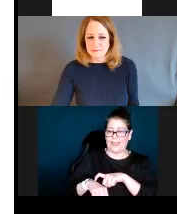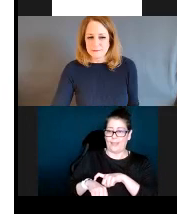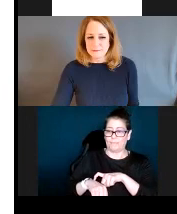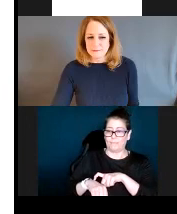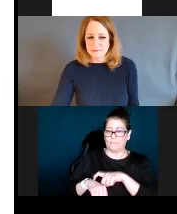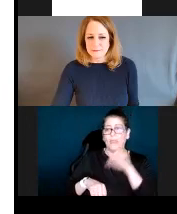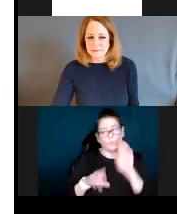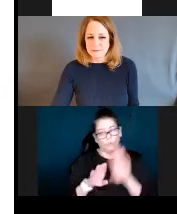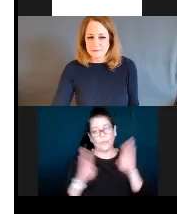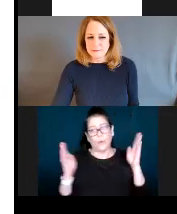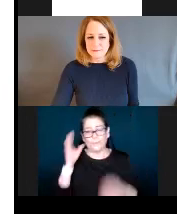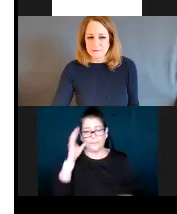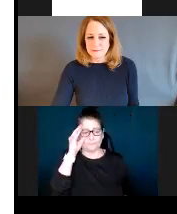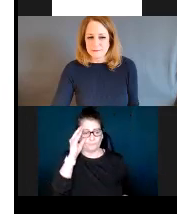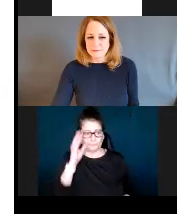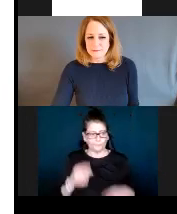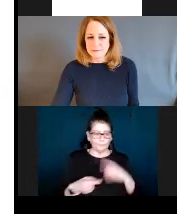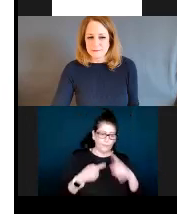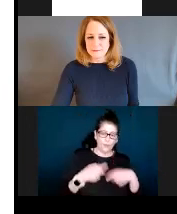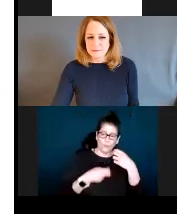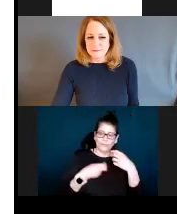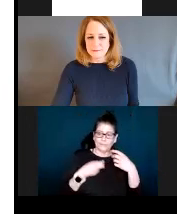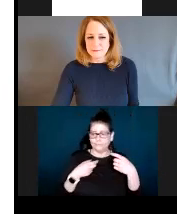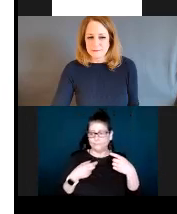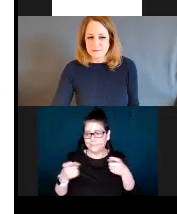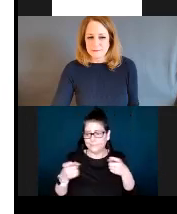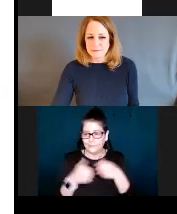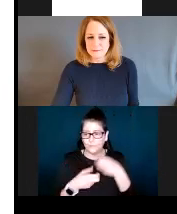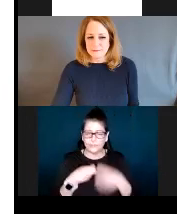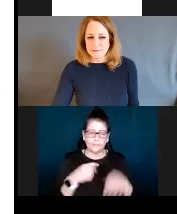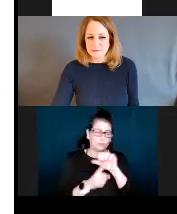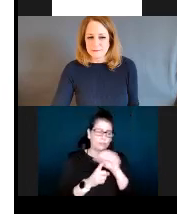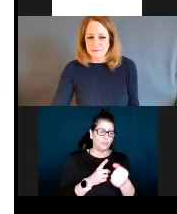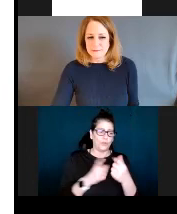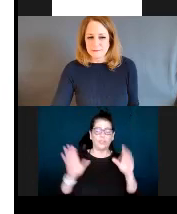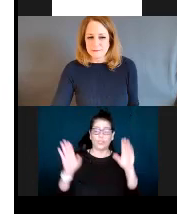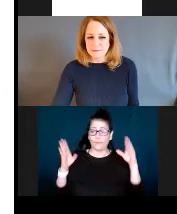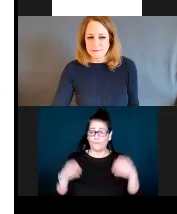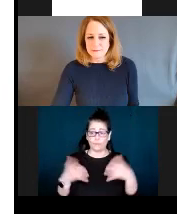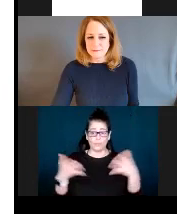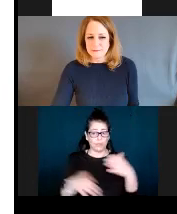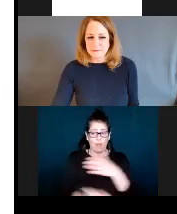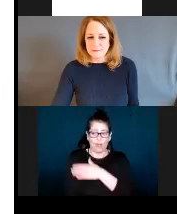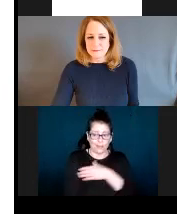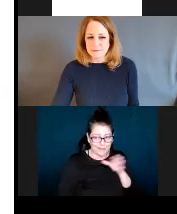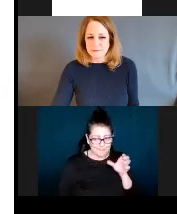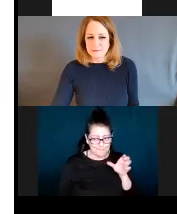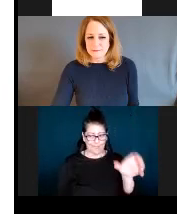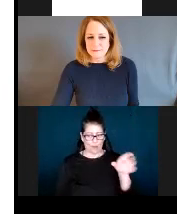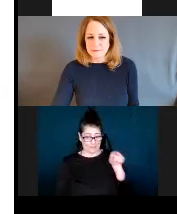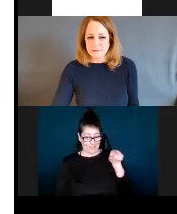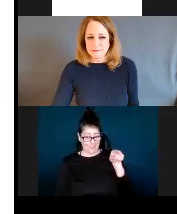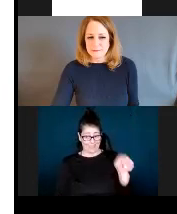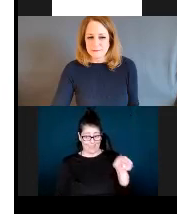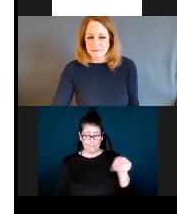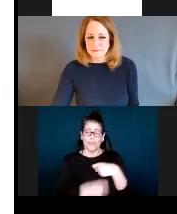when dealing with a difficult situation, you want to focus on empowerment and empowering that survivor to make the best